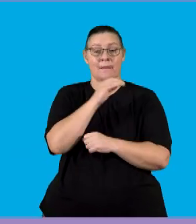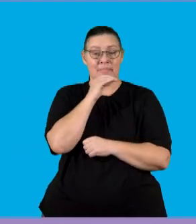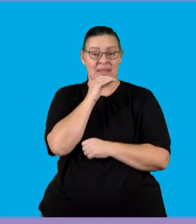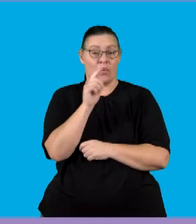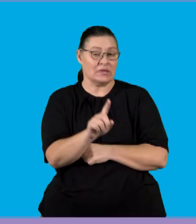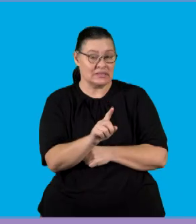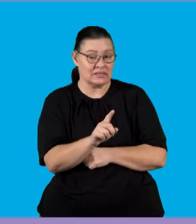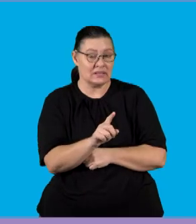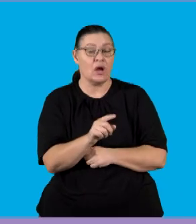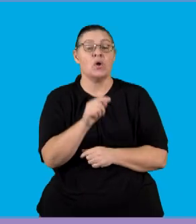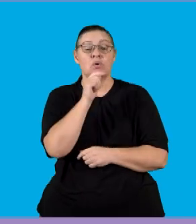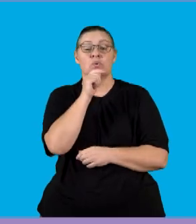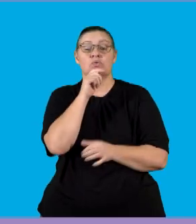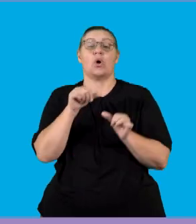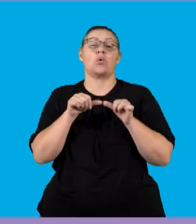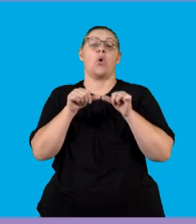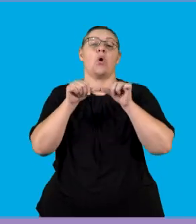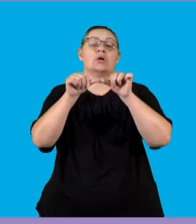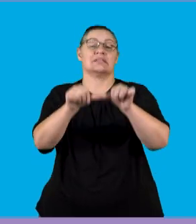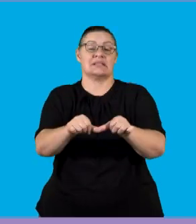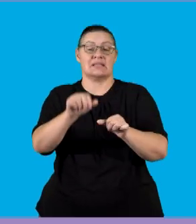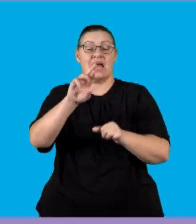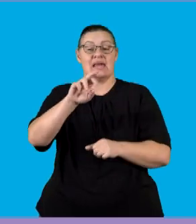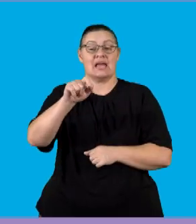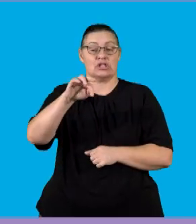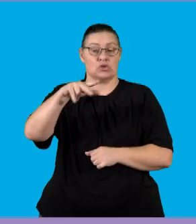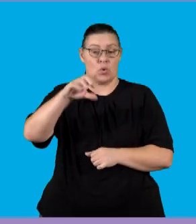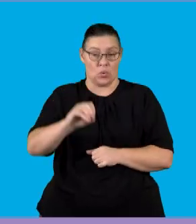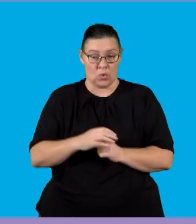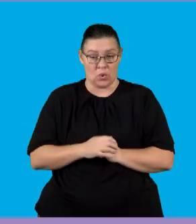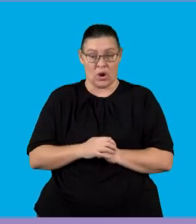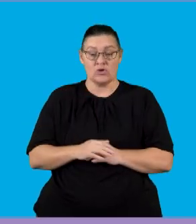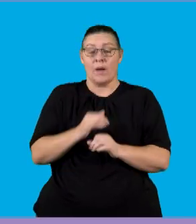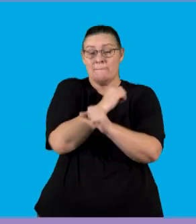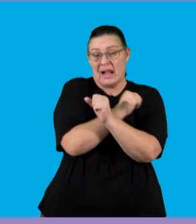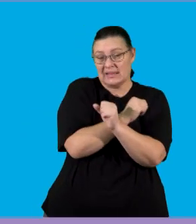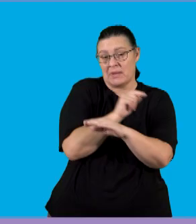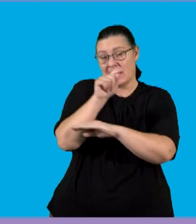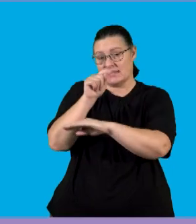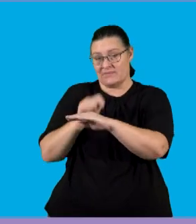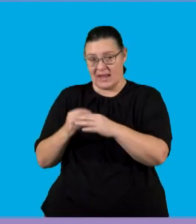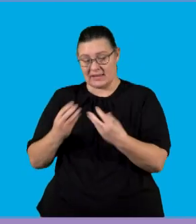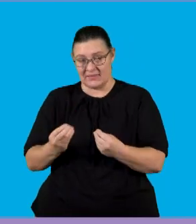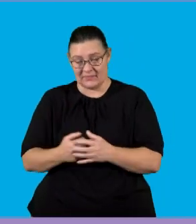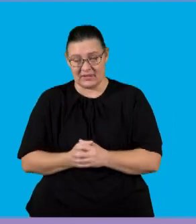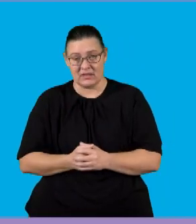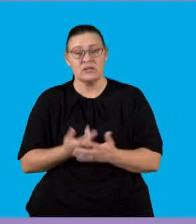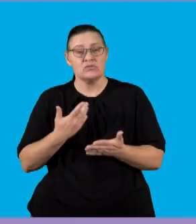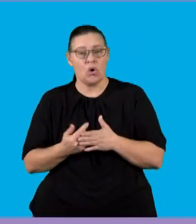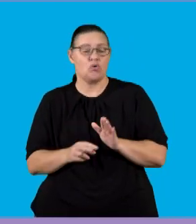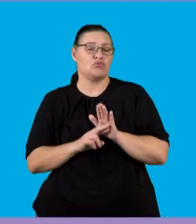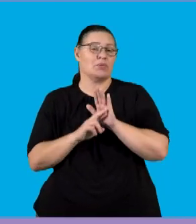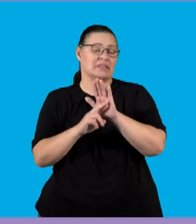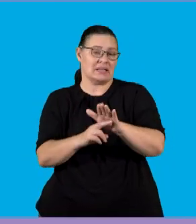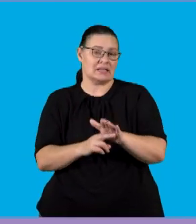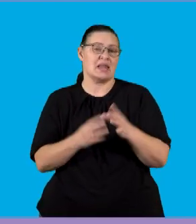multiplying. That means we are working with the constant ratio. So we are multiplying and dividing. So